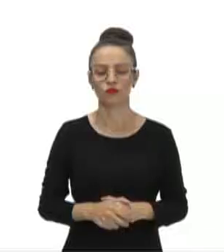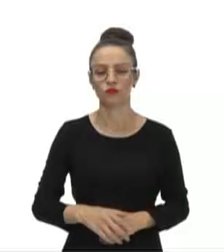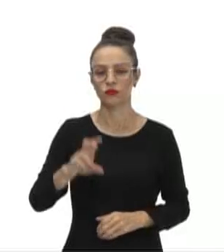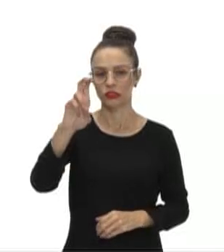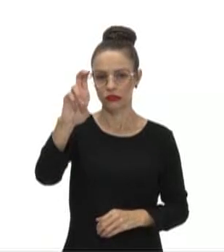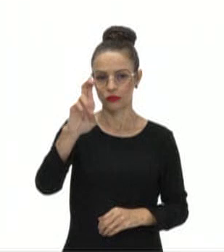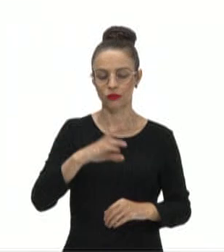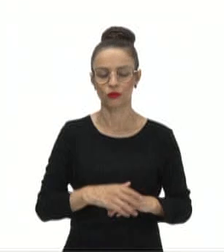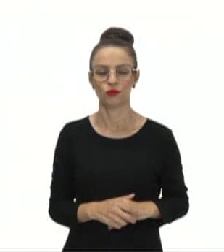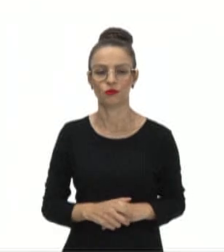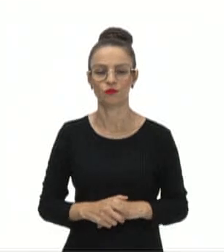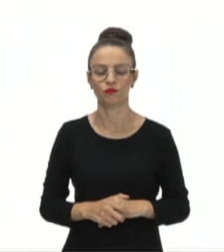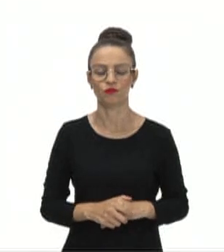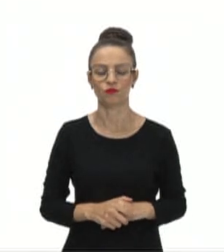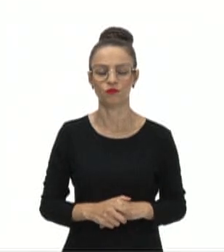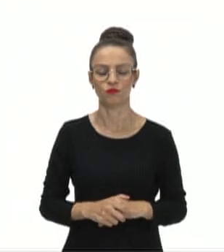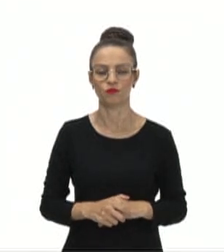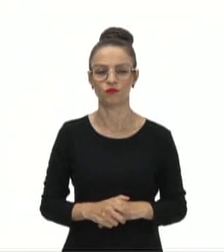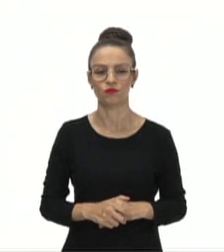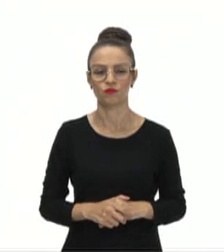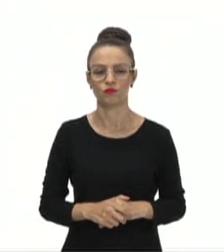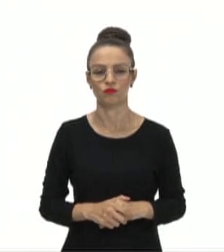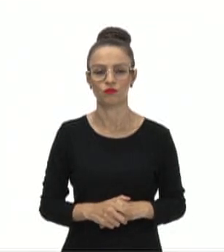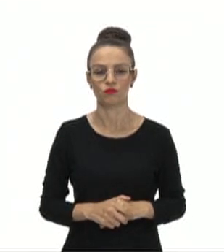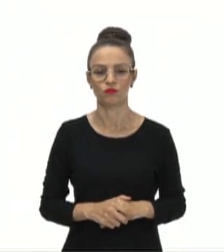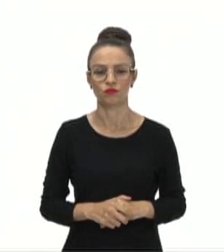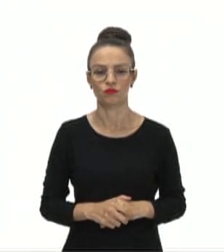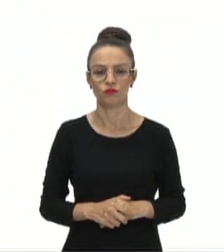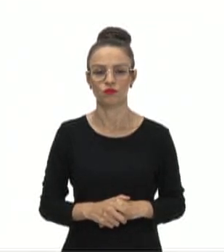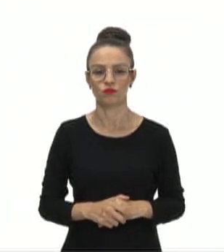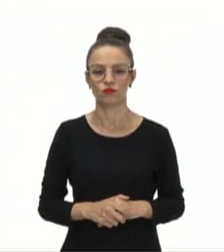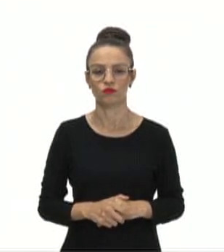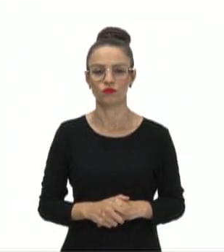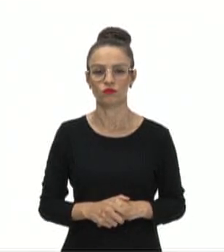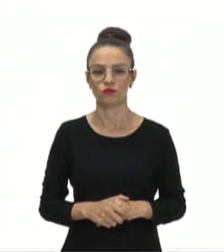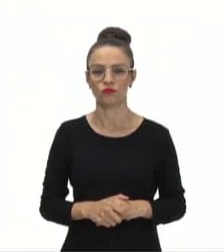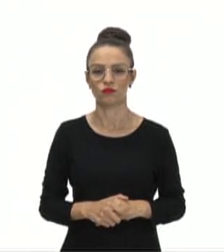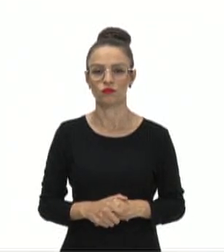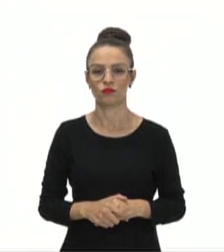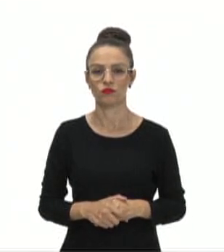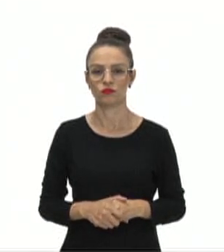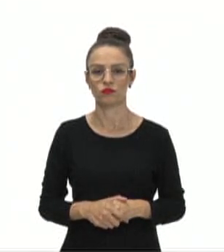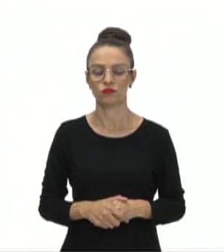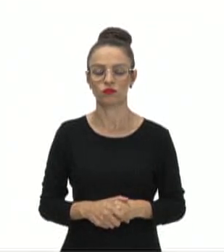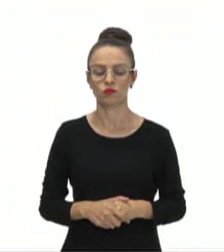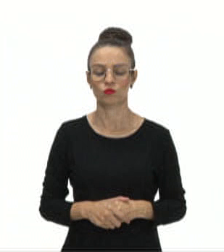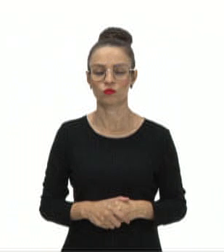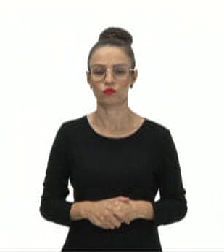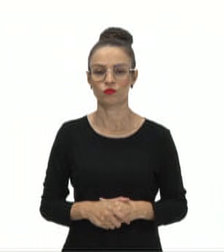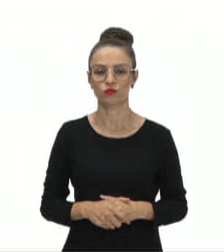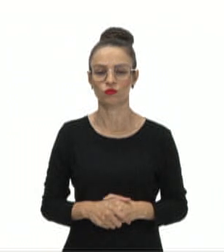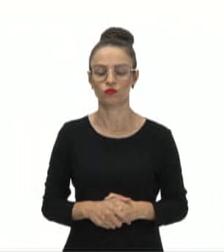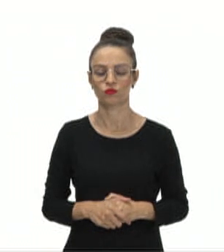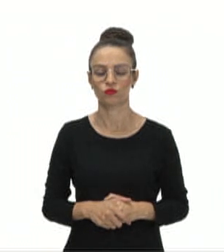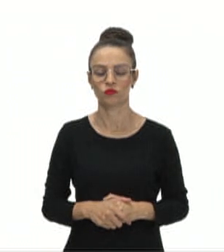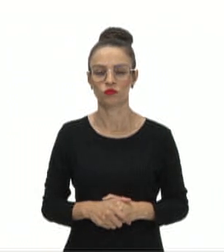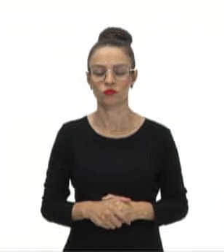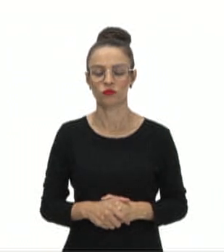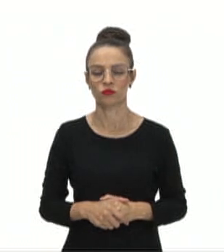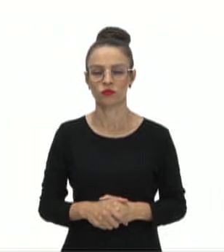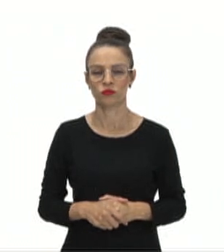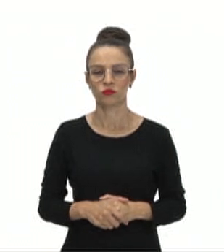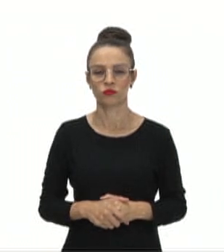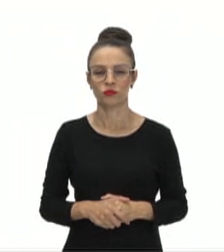5. Only white people could vote and they had the best opportunities and the most money